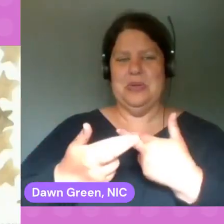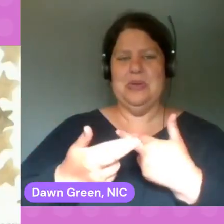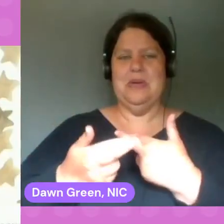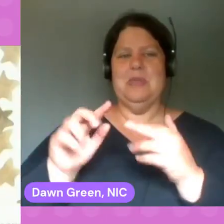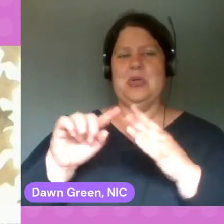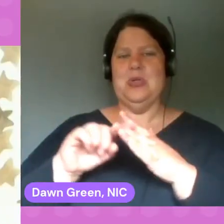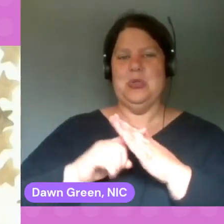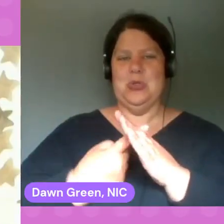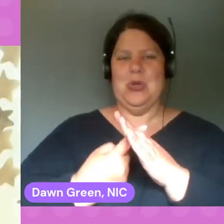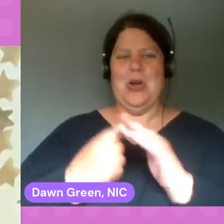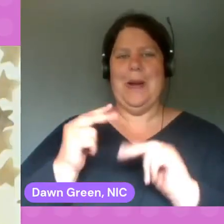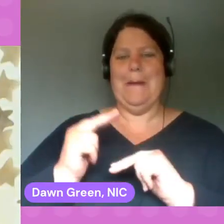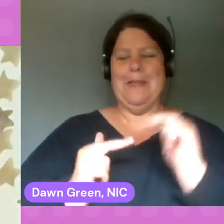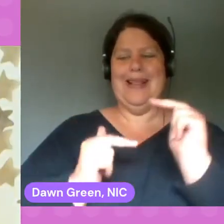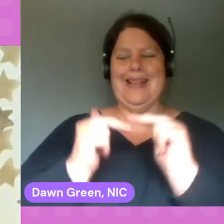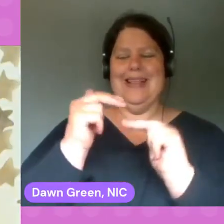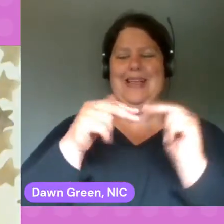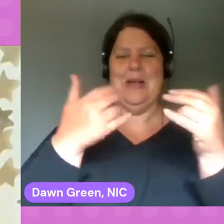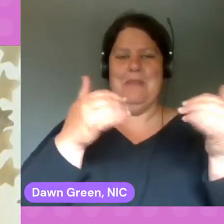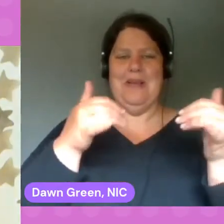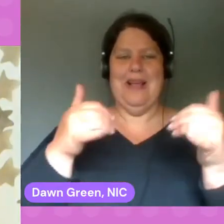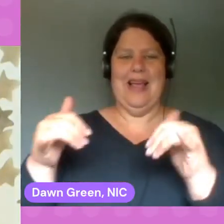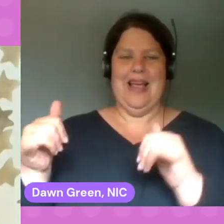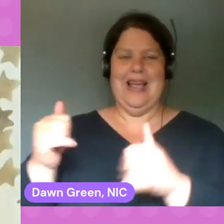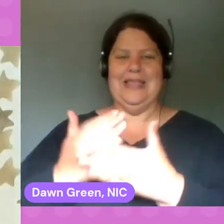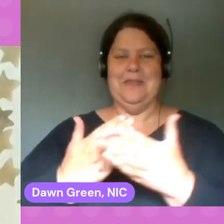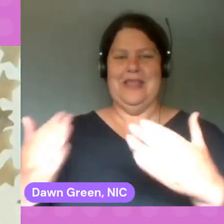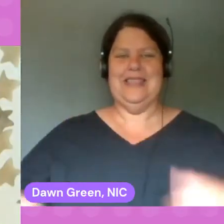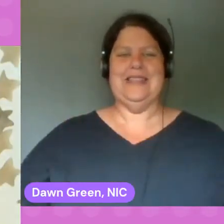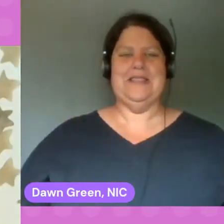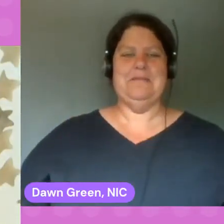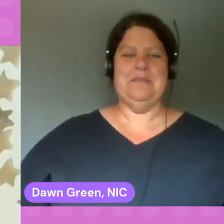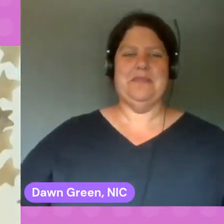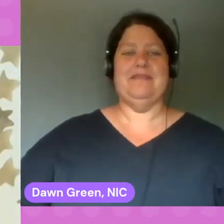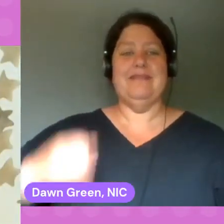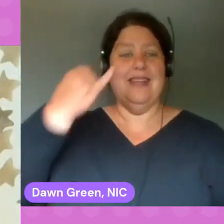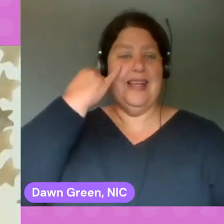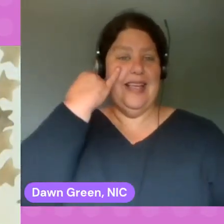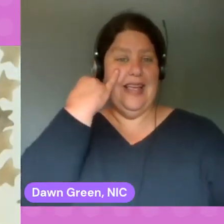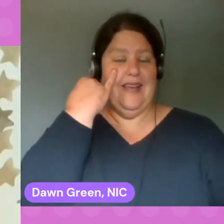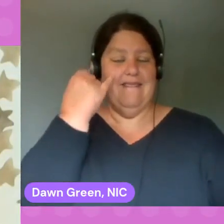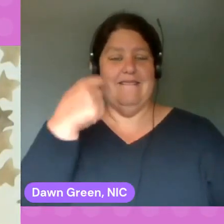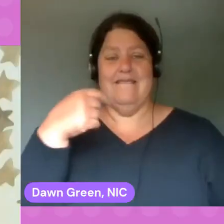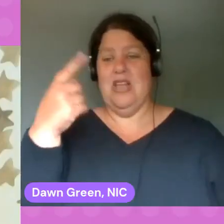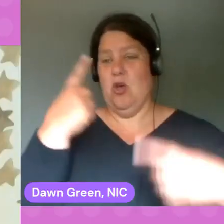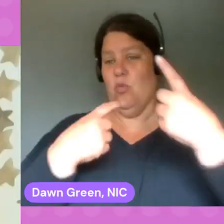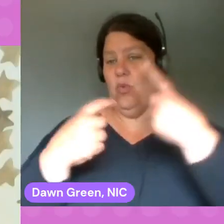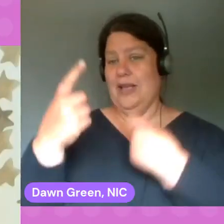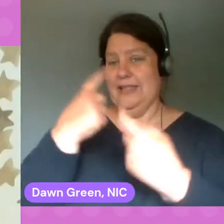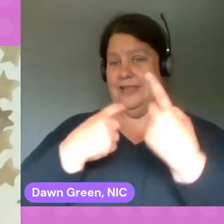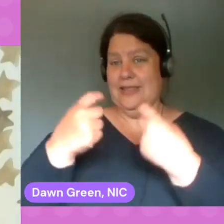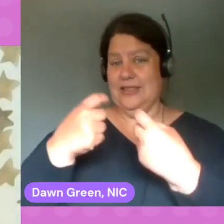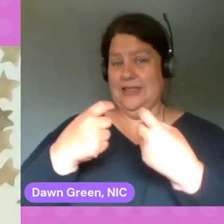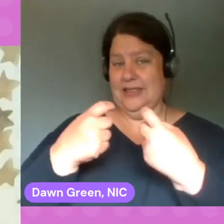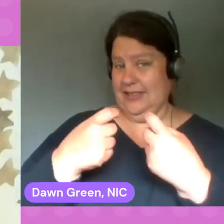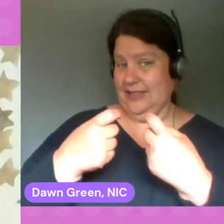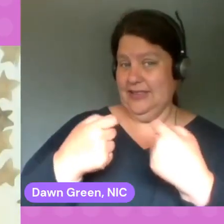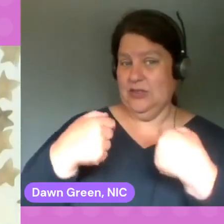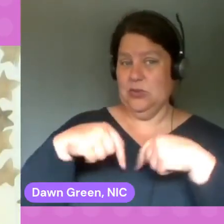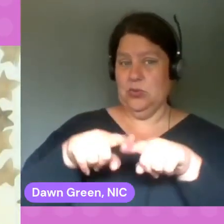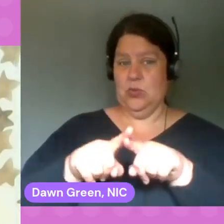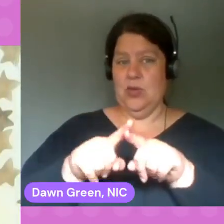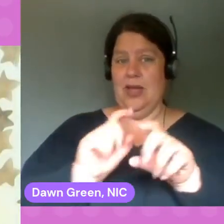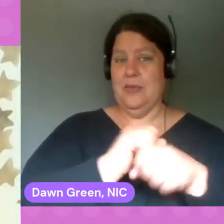start building and playing with some materials. If people have questions as we are making and